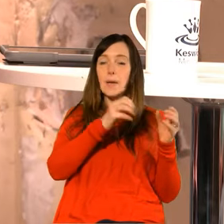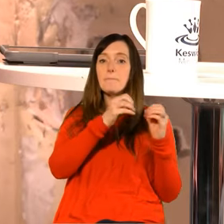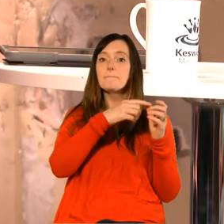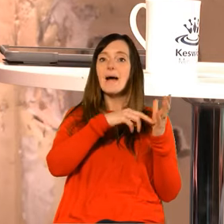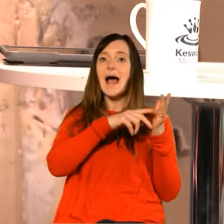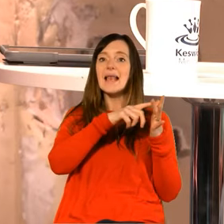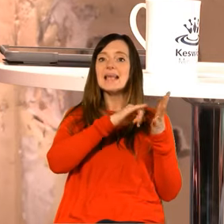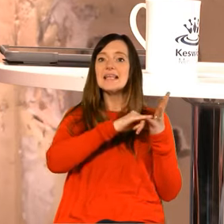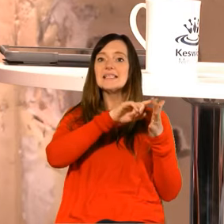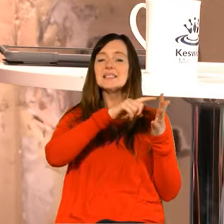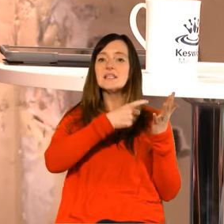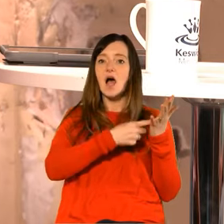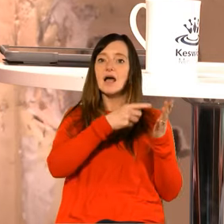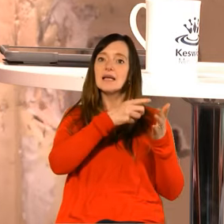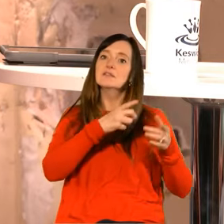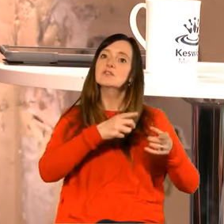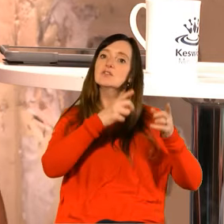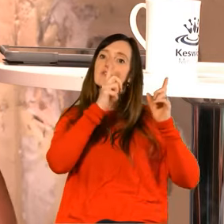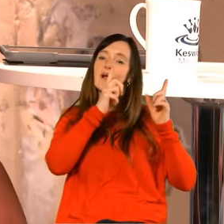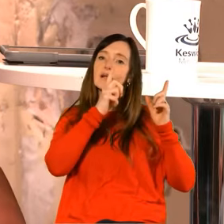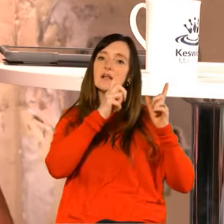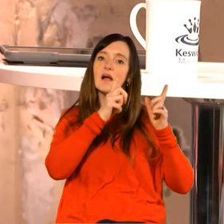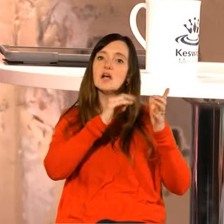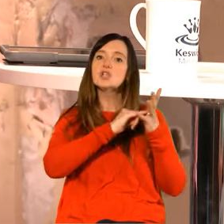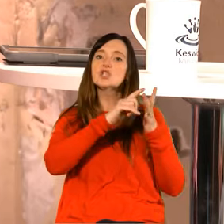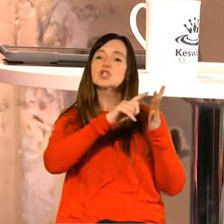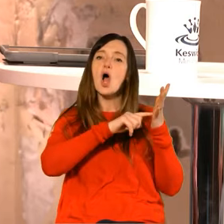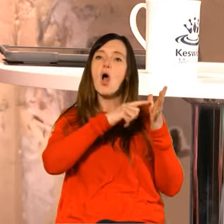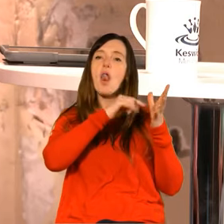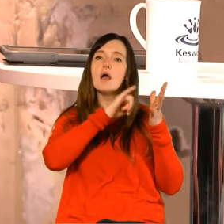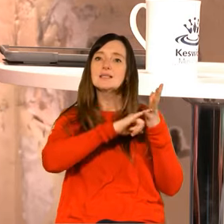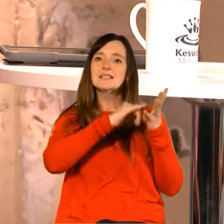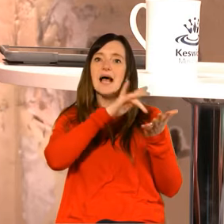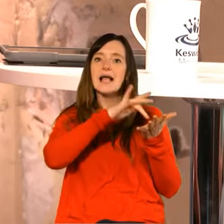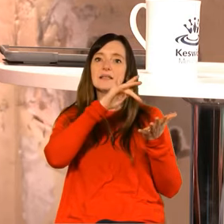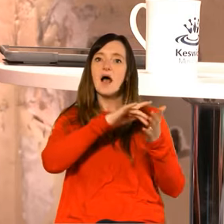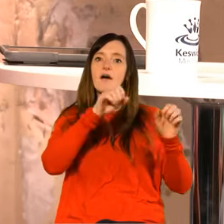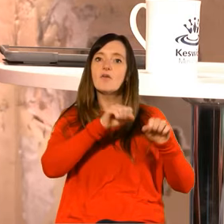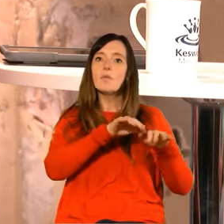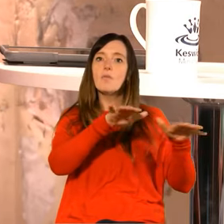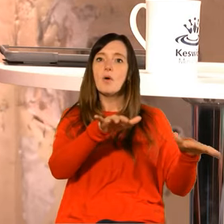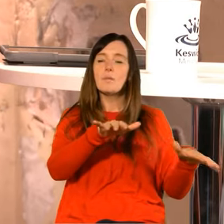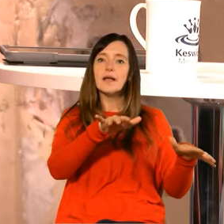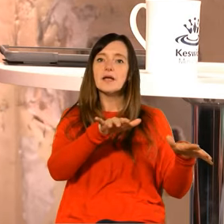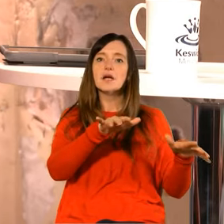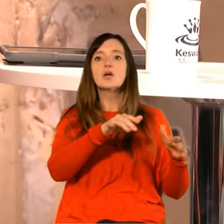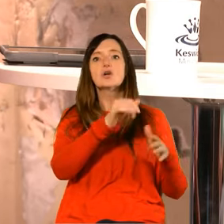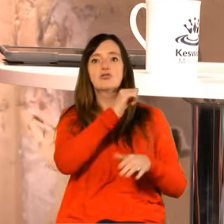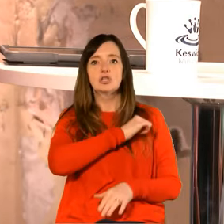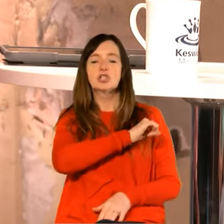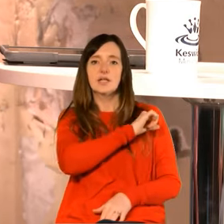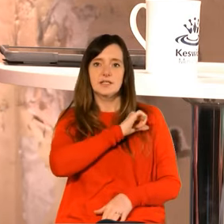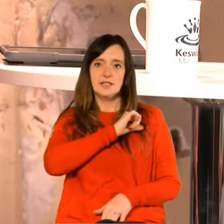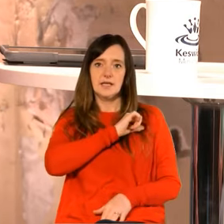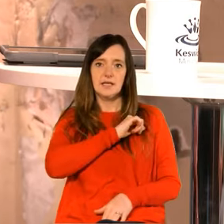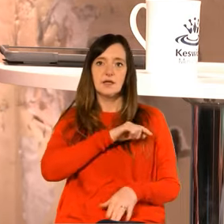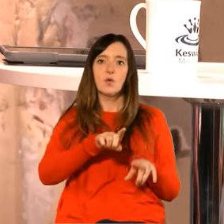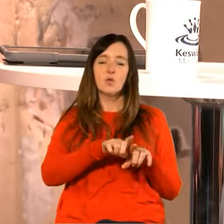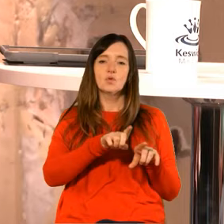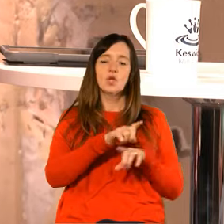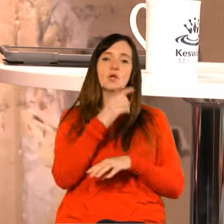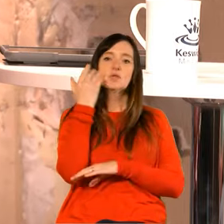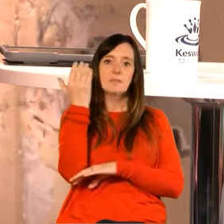for the Soda Centre of Public Christianity, also an adjunct speaker for Ravi Zacharias International